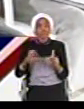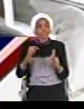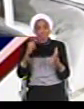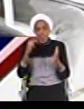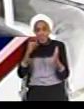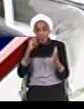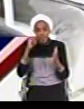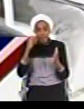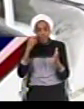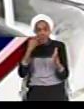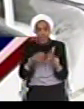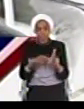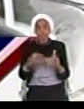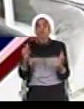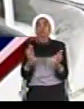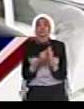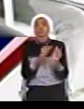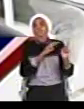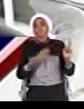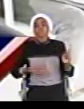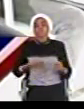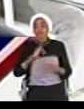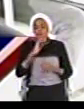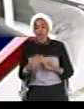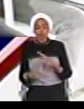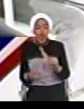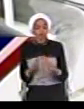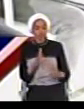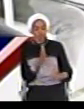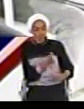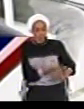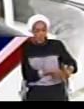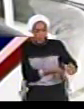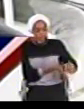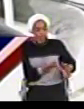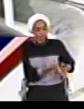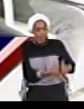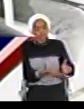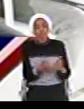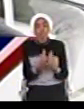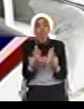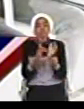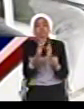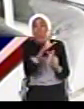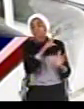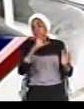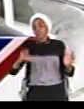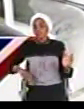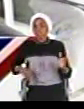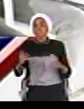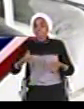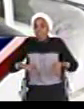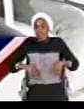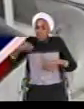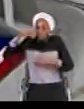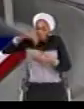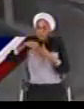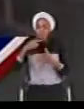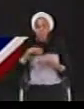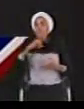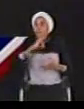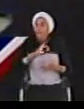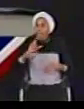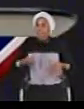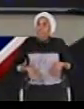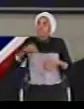I come side by side with Christ. He lives in me and I live in him. And I,